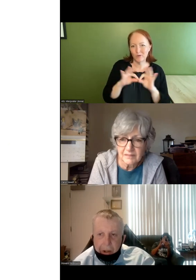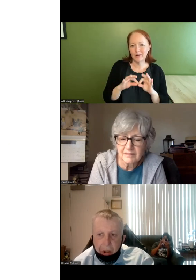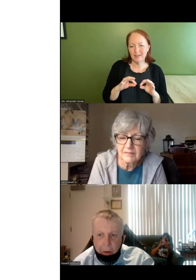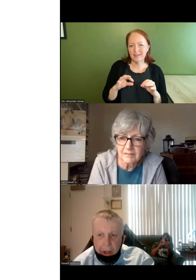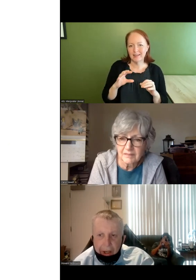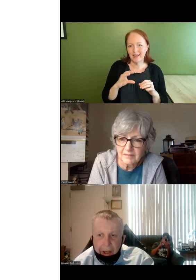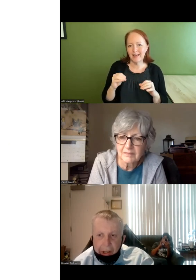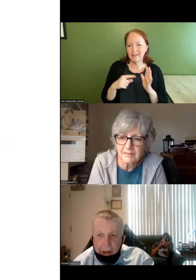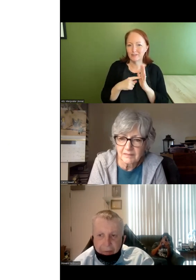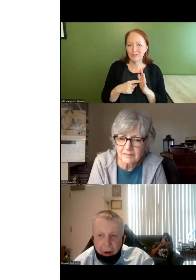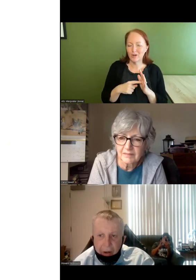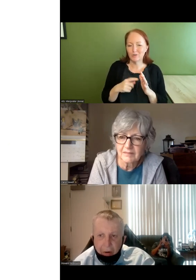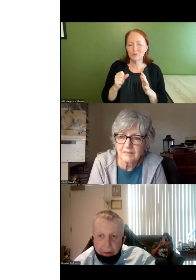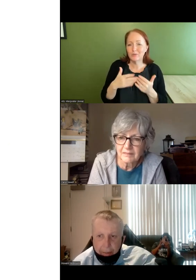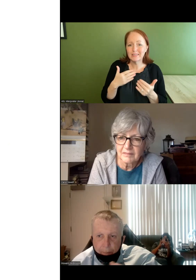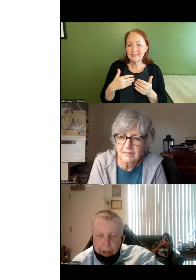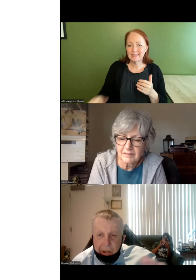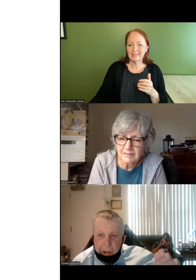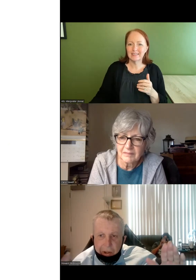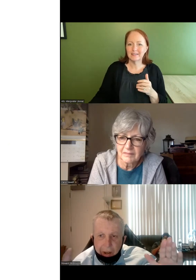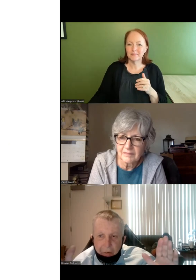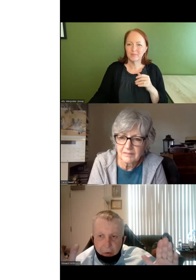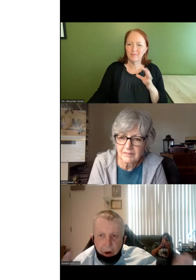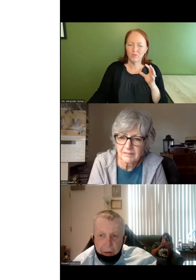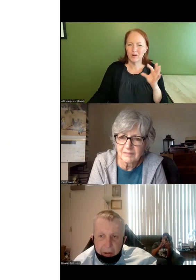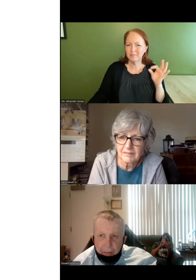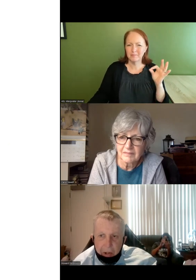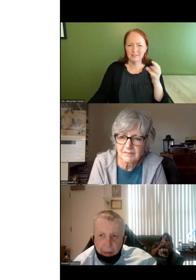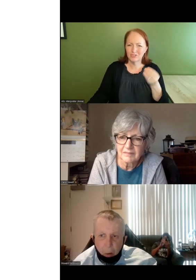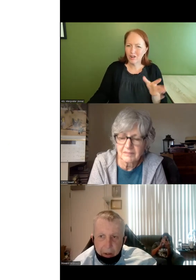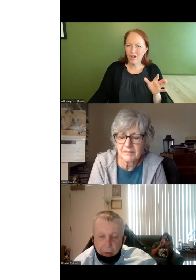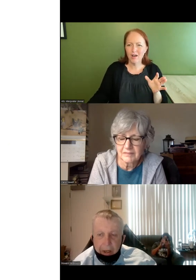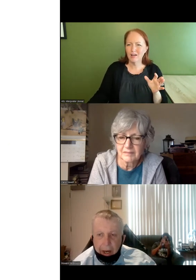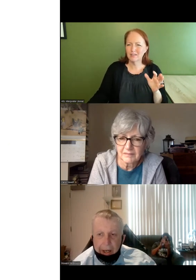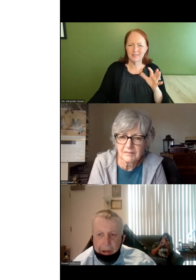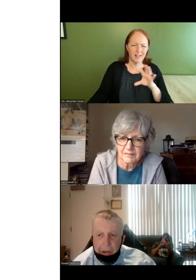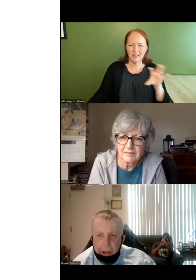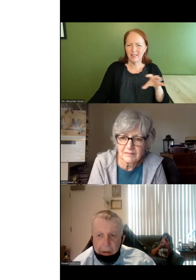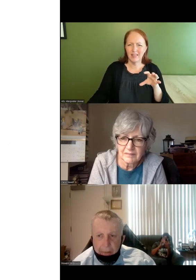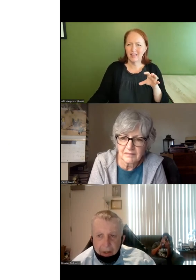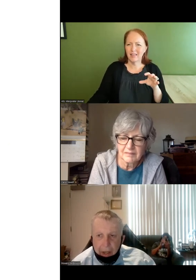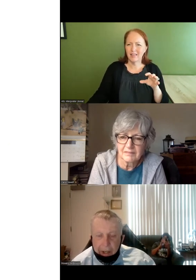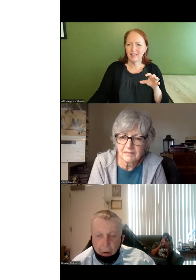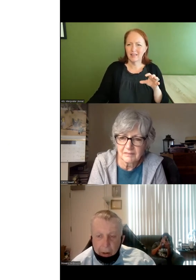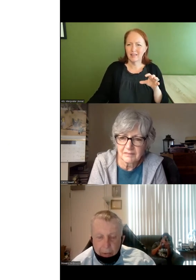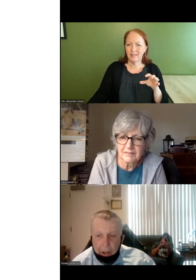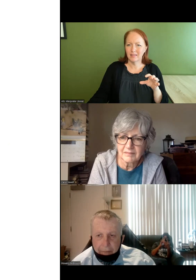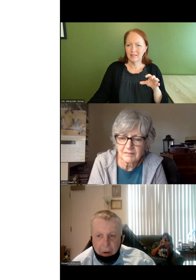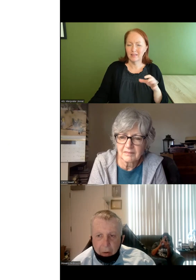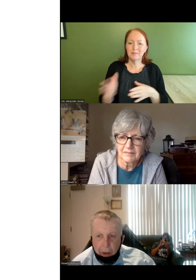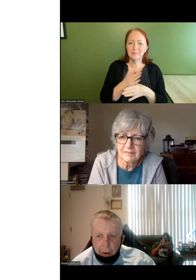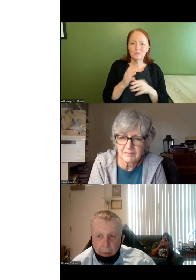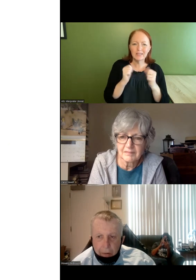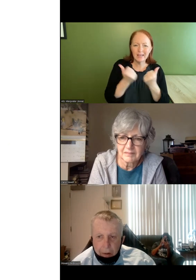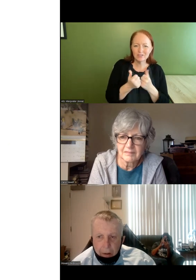it's just so easy for, messages to get lost in the shuffle between agencies. If they don't communicate